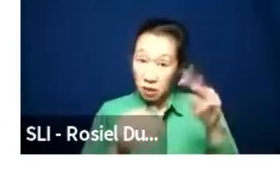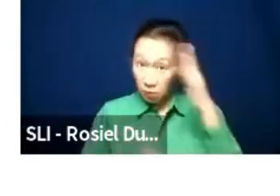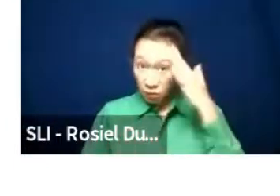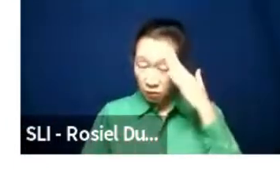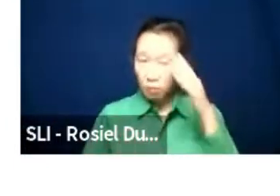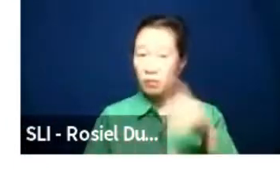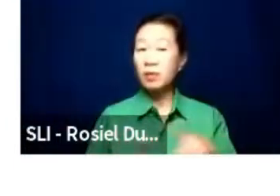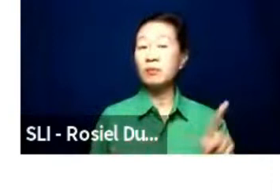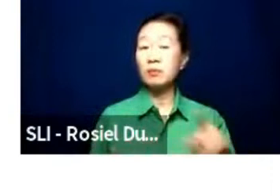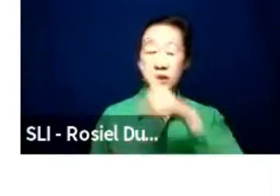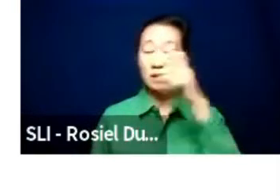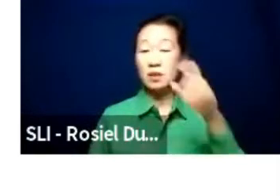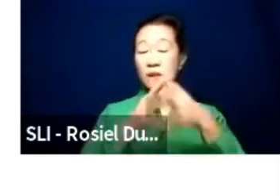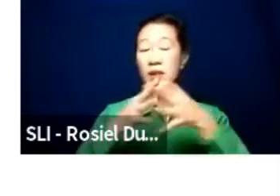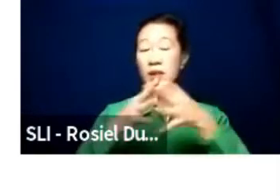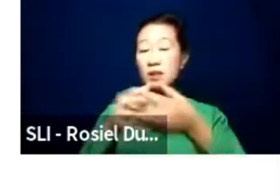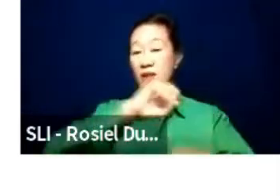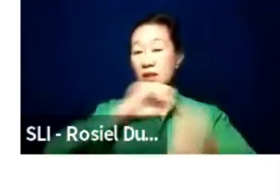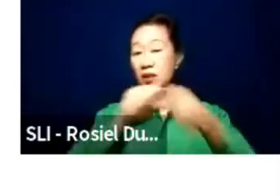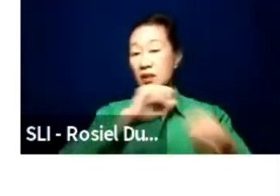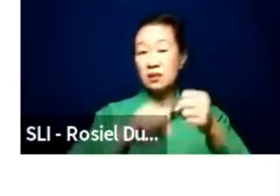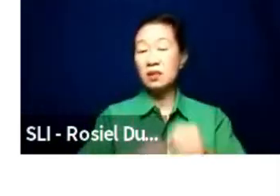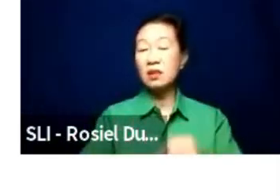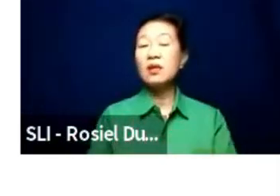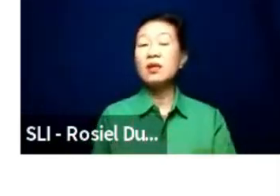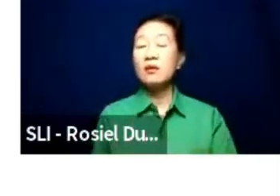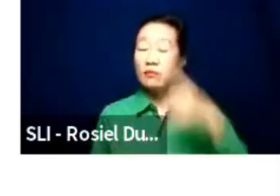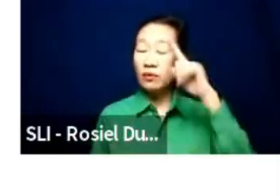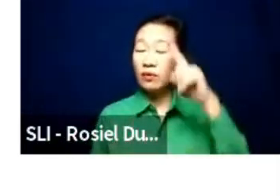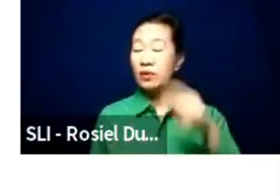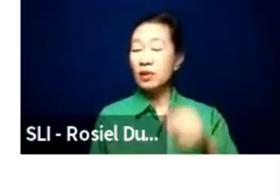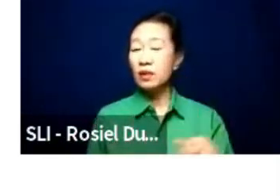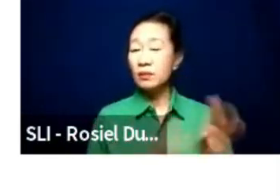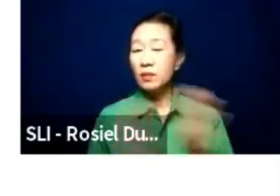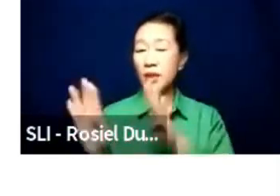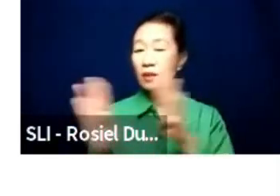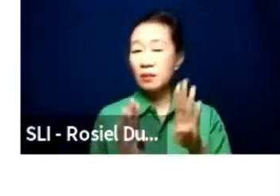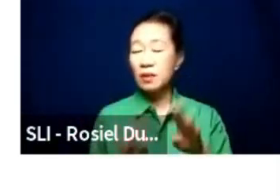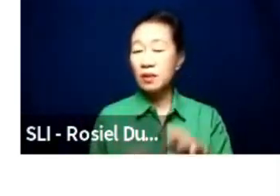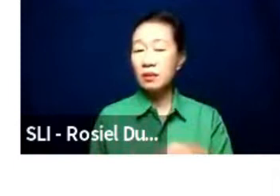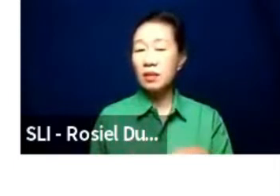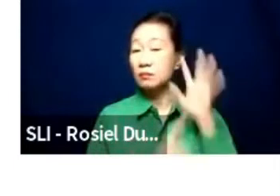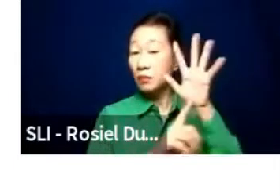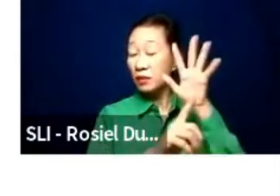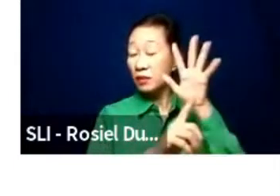no? But she's an American scientist. She's an animal behaviorist. She's a very prominent